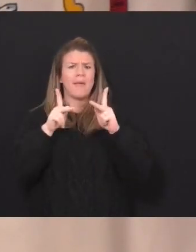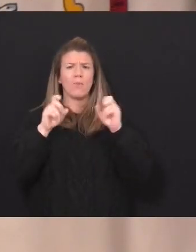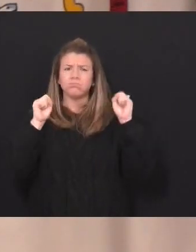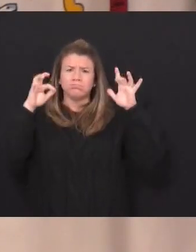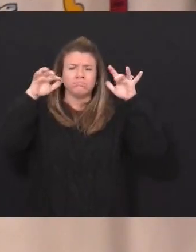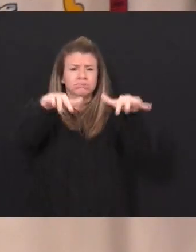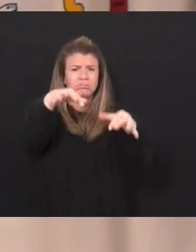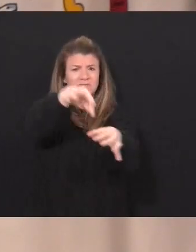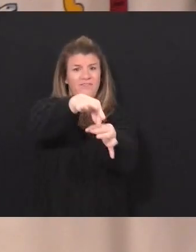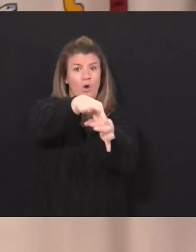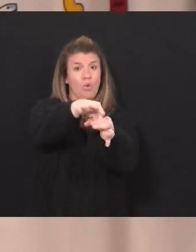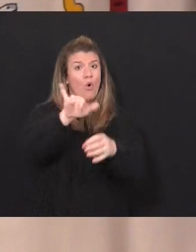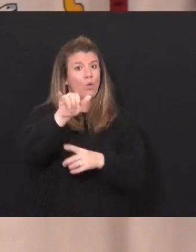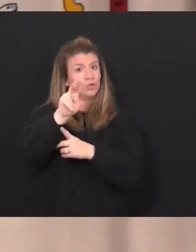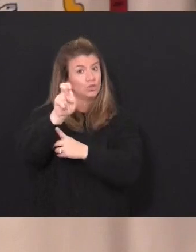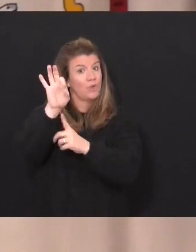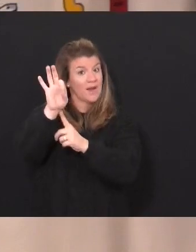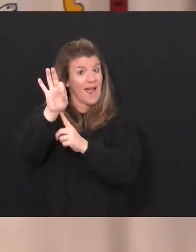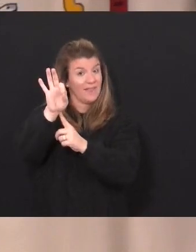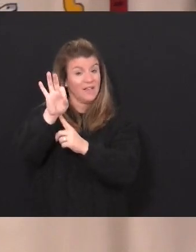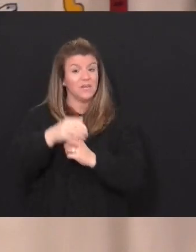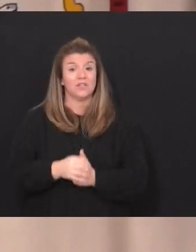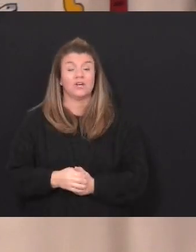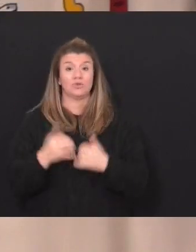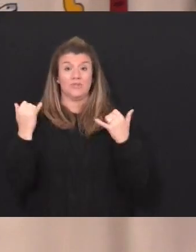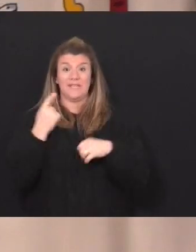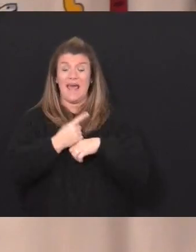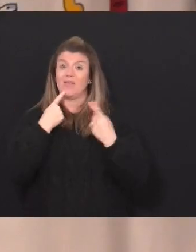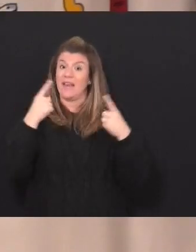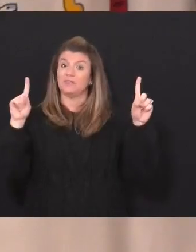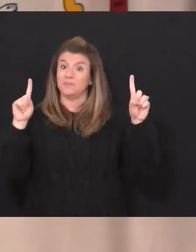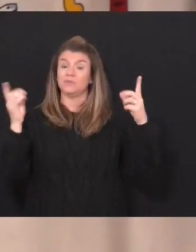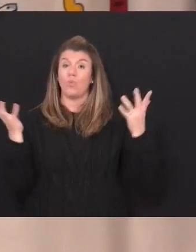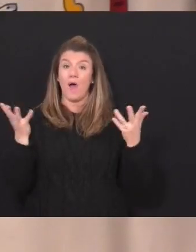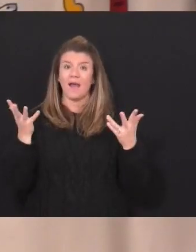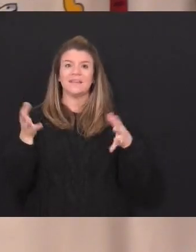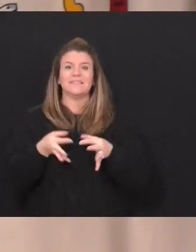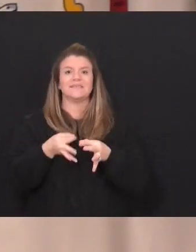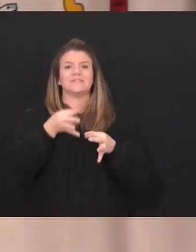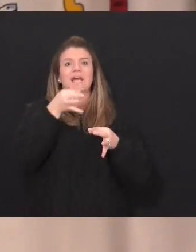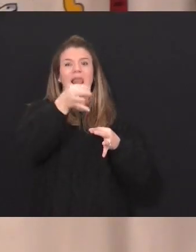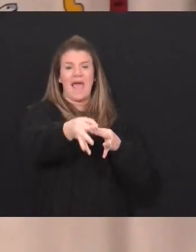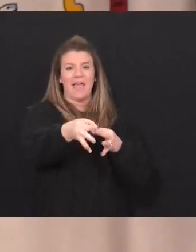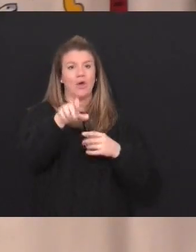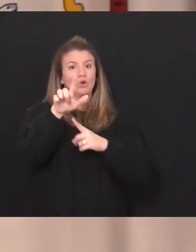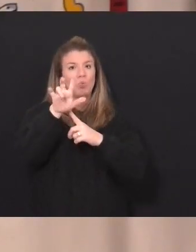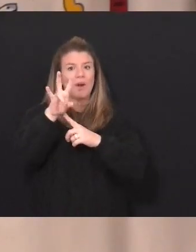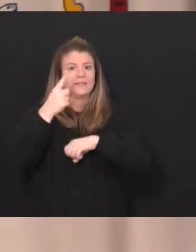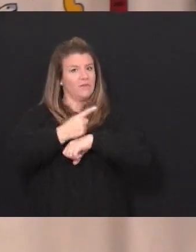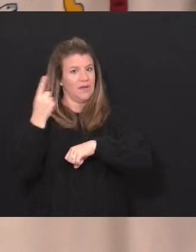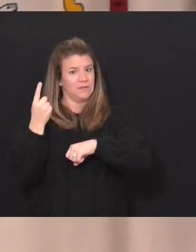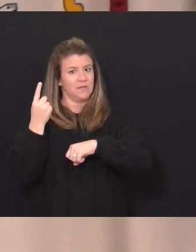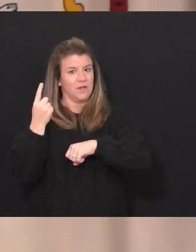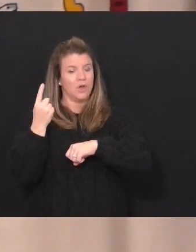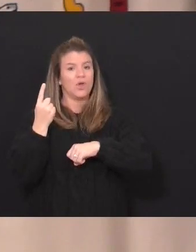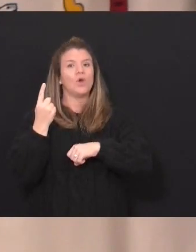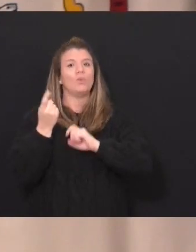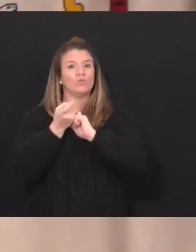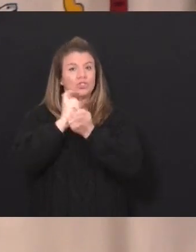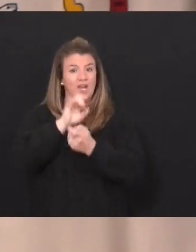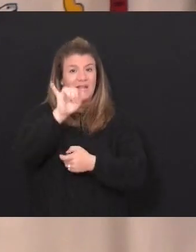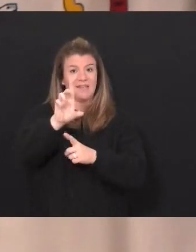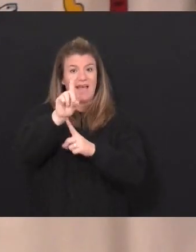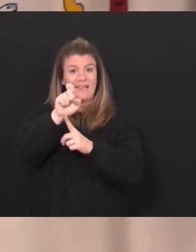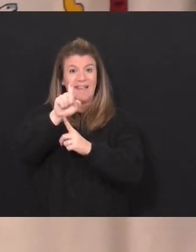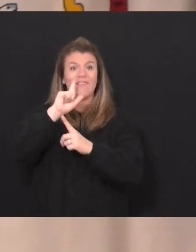and so officially today we're going to delay 27 days, and we're going to go on June the 9th. And